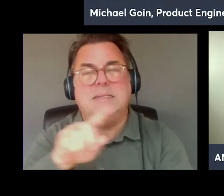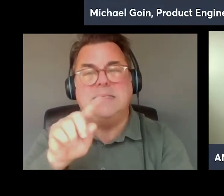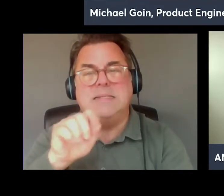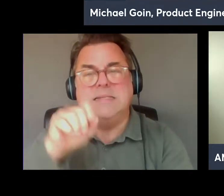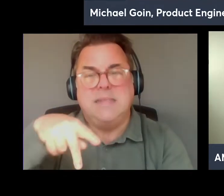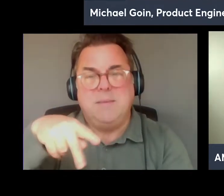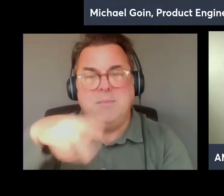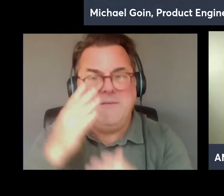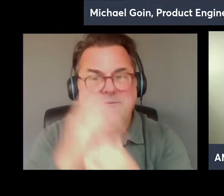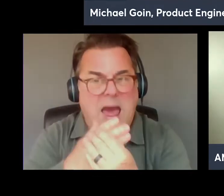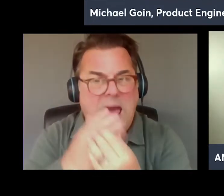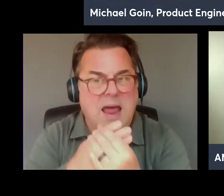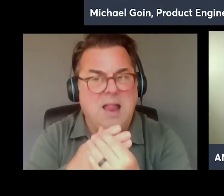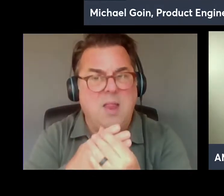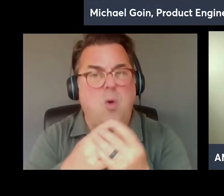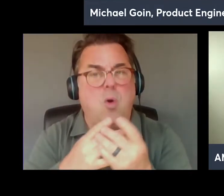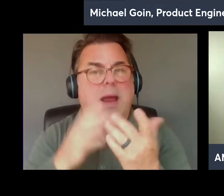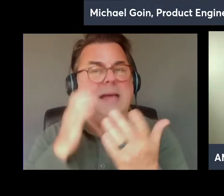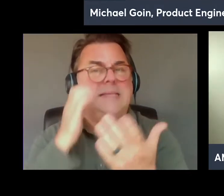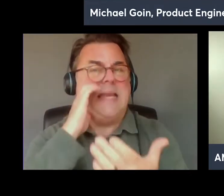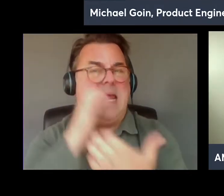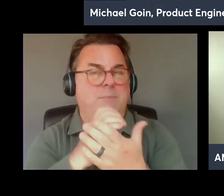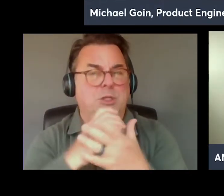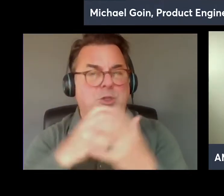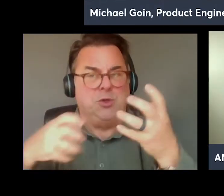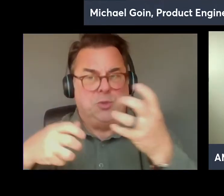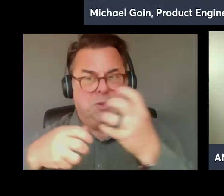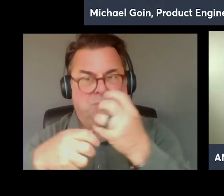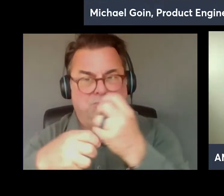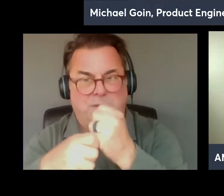like to, or an image you'd like to compress to send your parents.